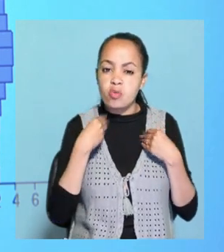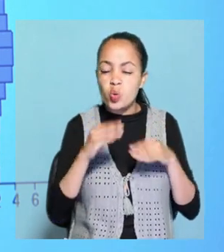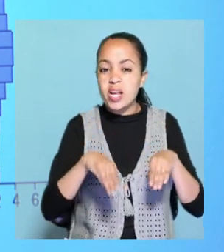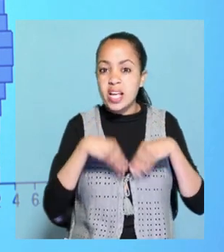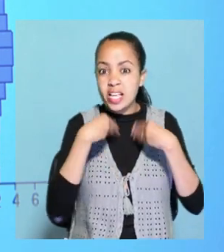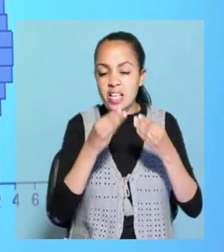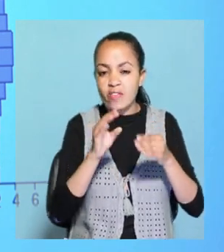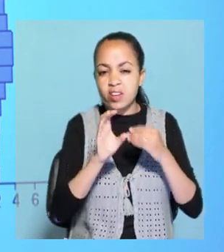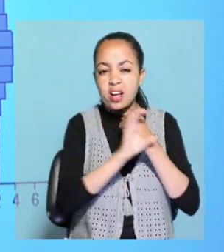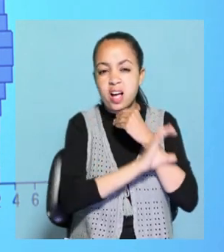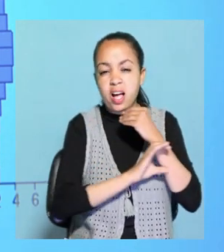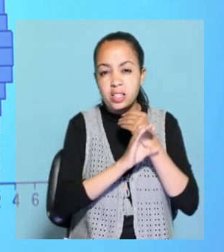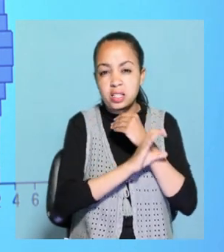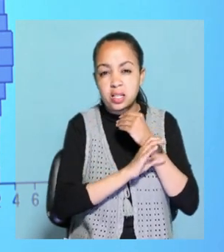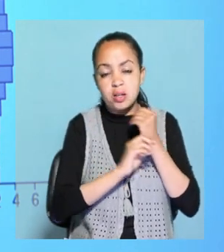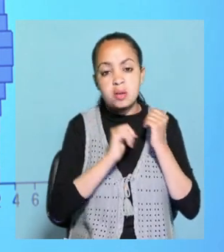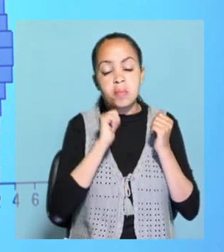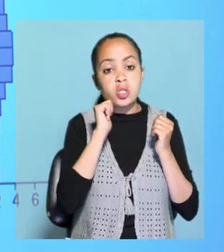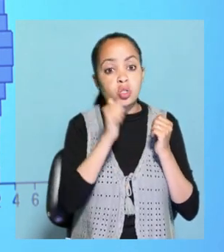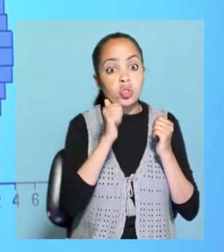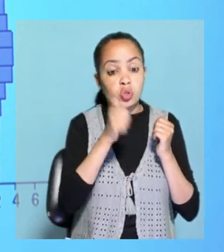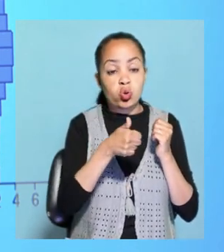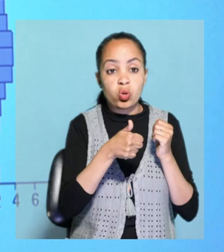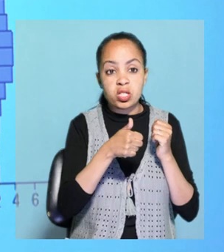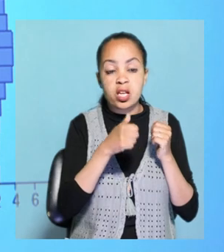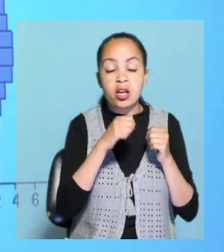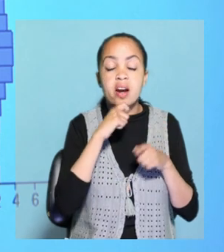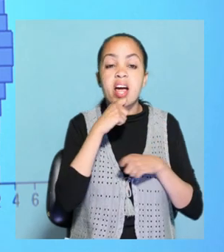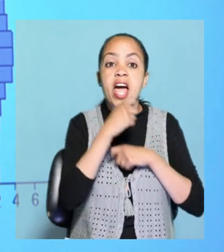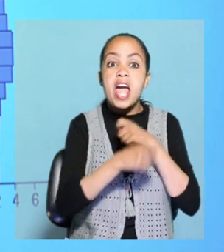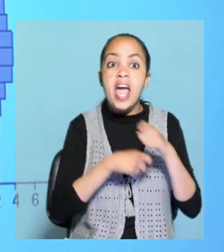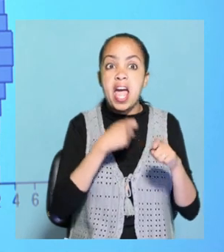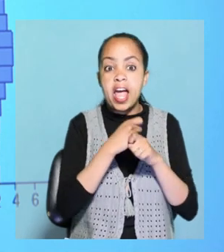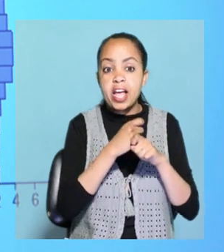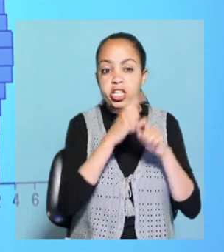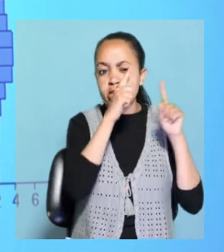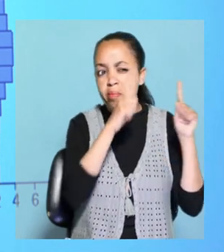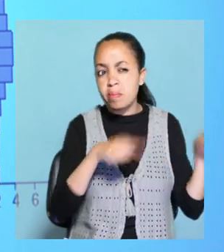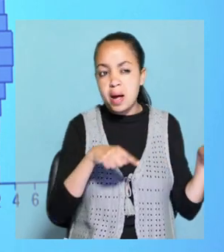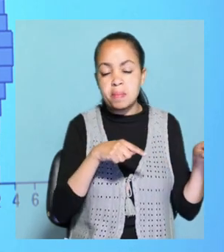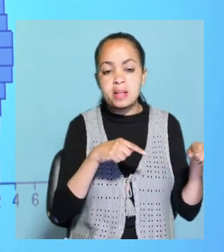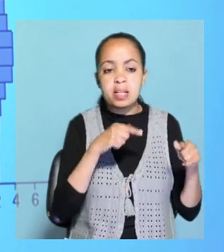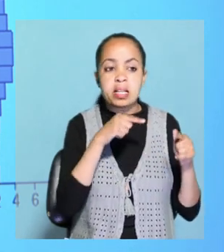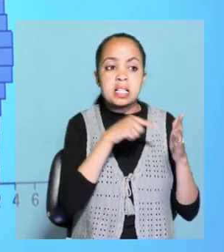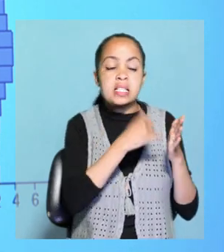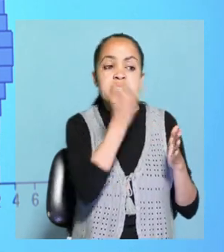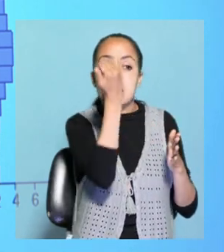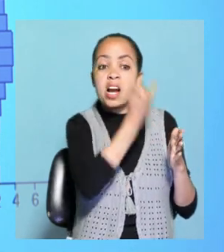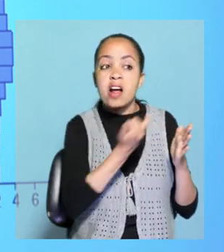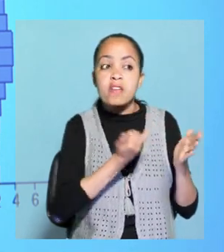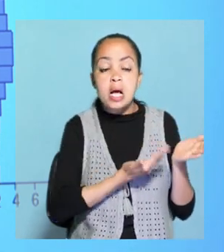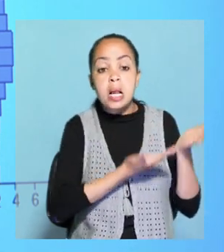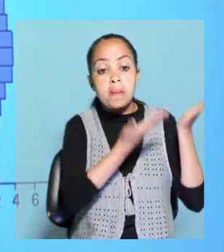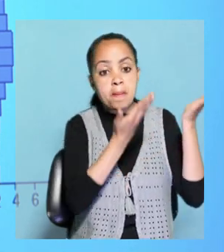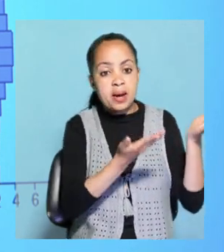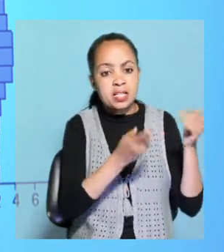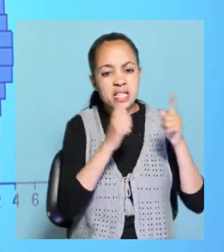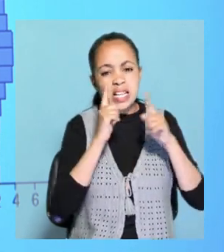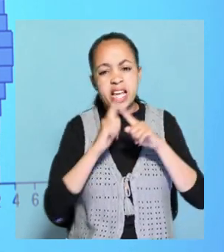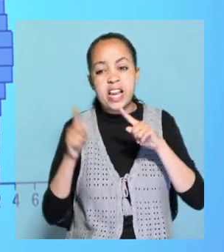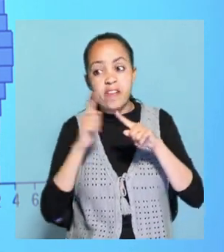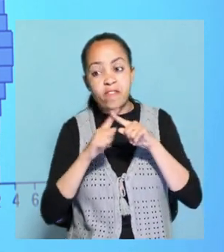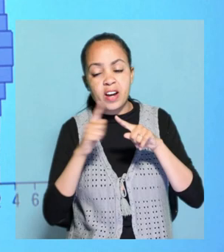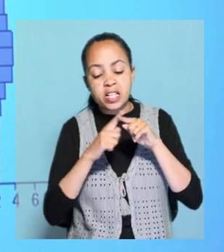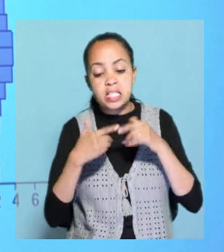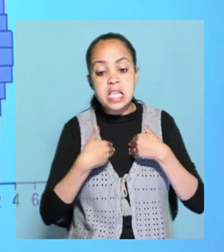within a given country based on age pyramid? It is a graphical representation of a difference